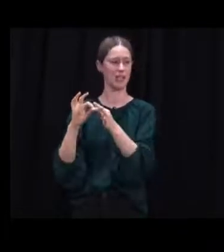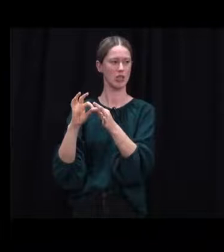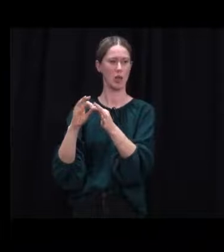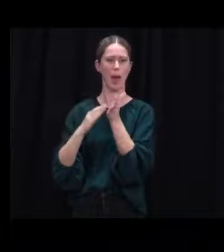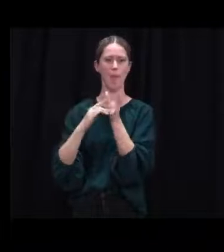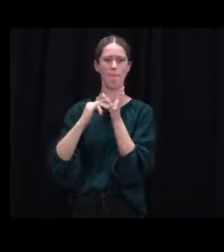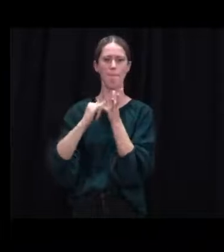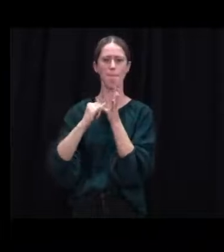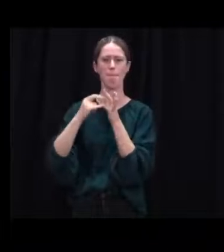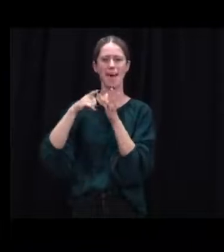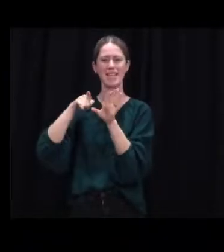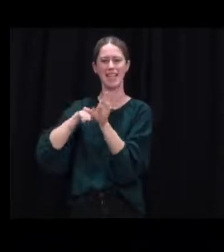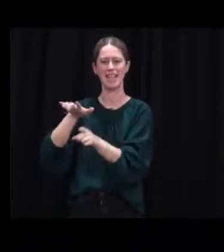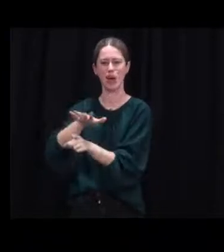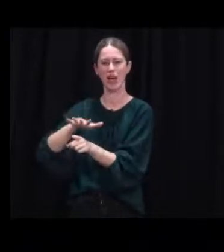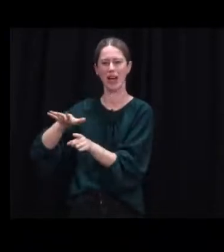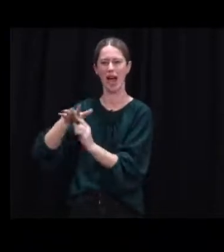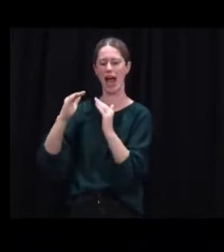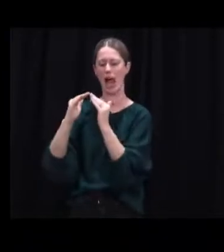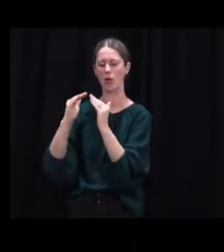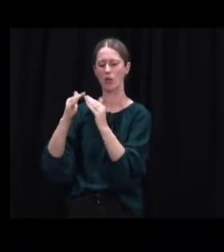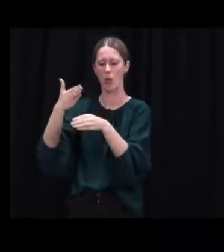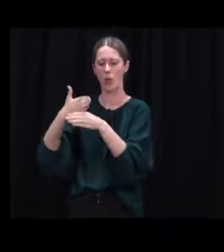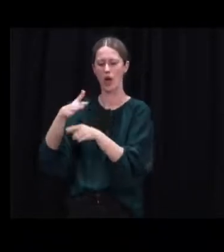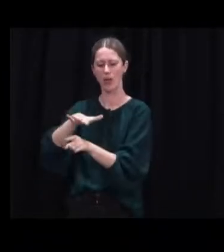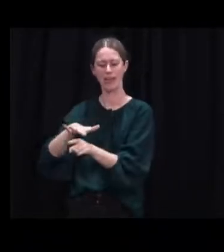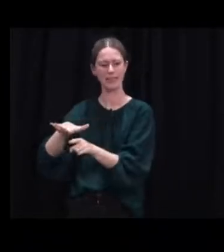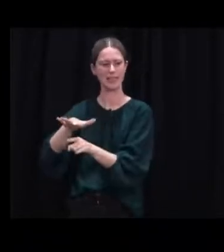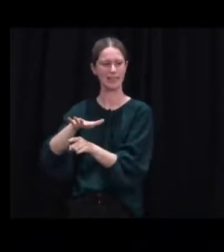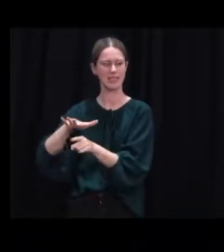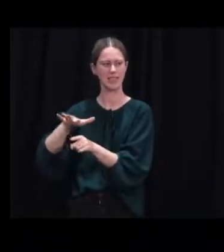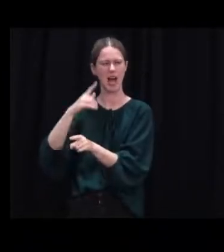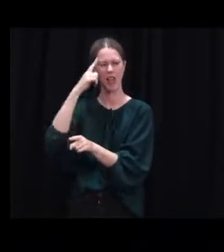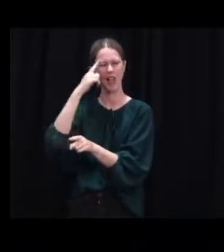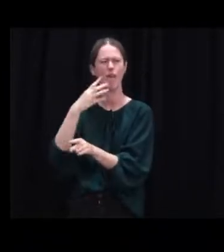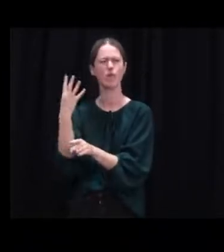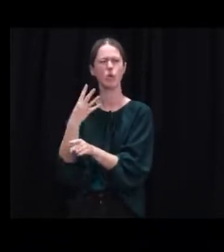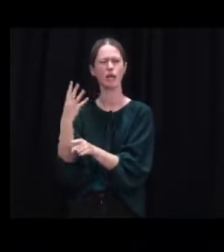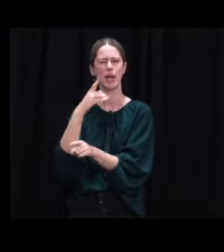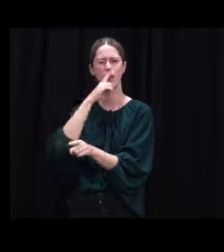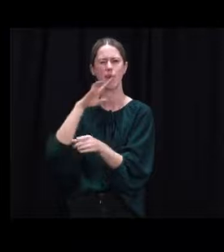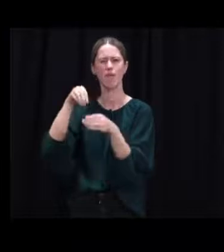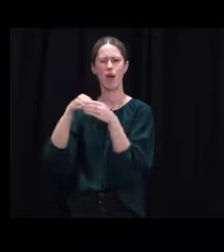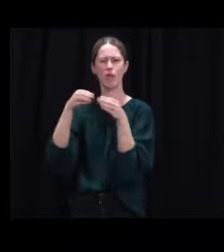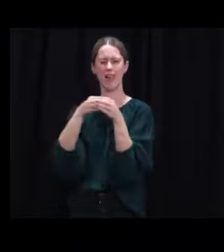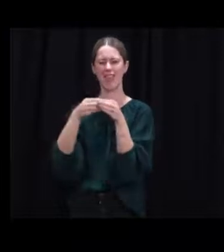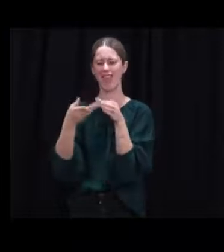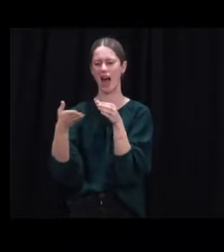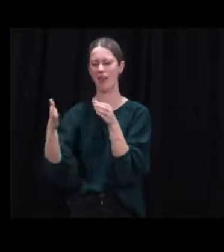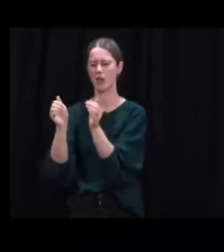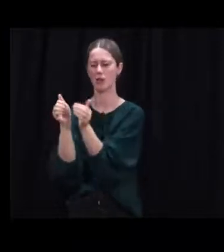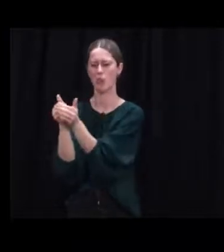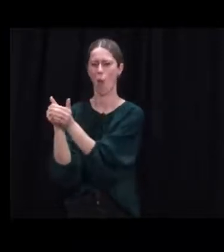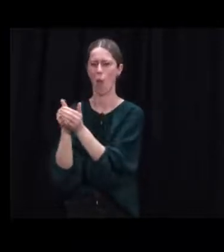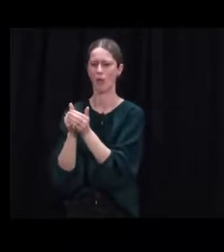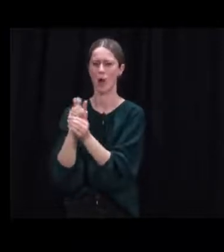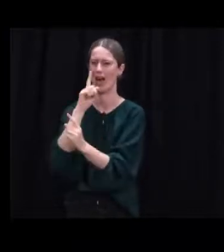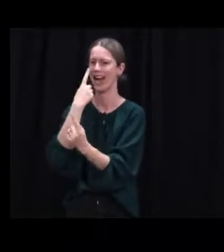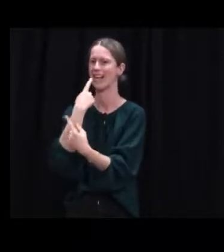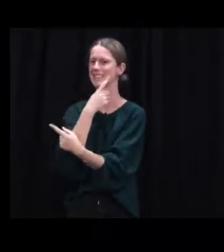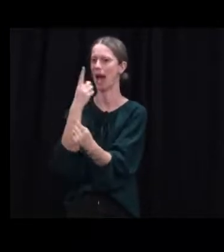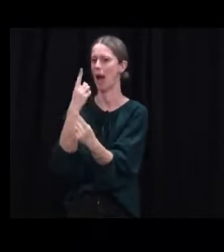be releasing any names or details about those. Actually, there is one other associated with a set of Massey households and workplaces that